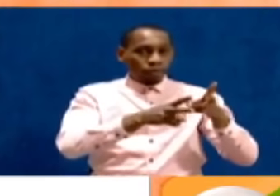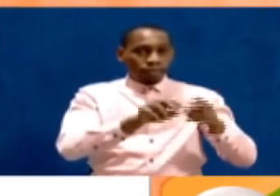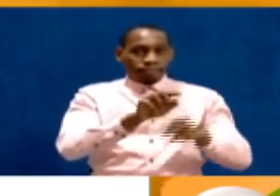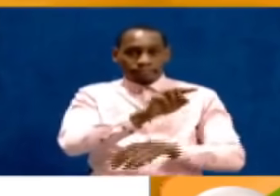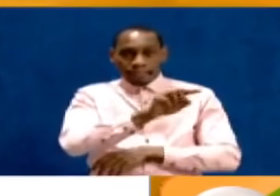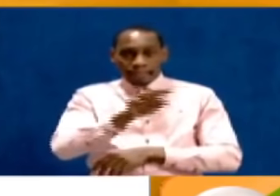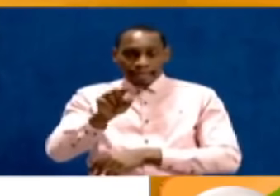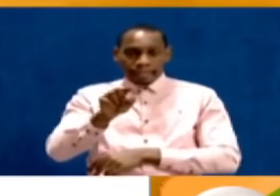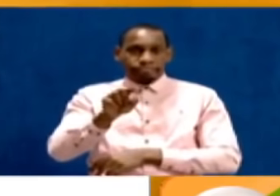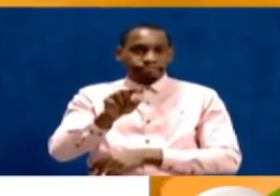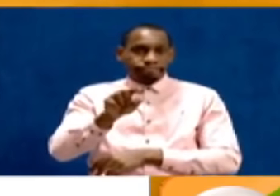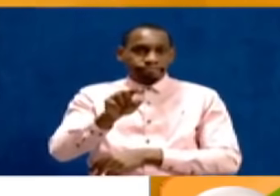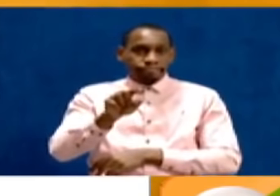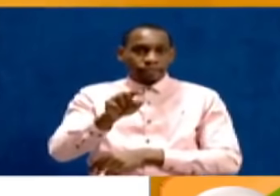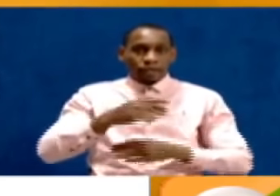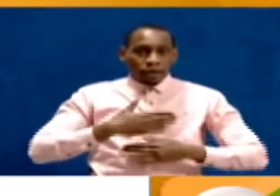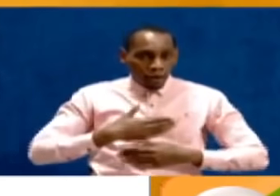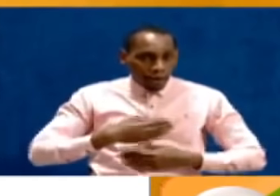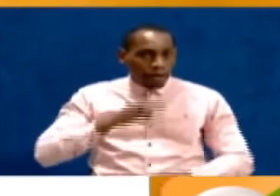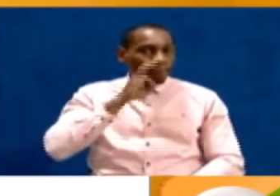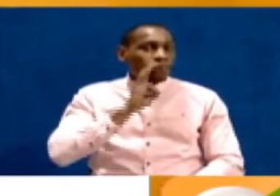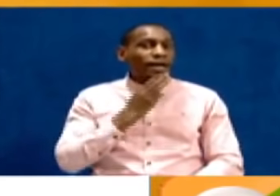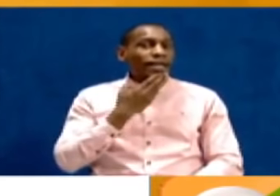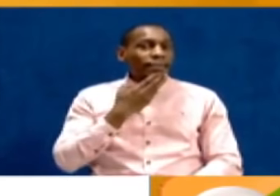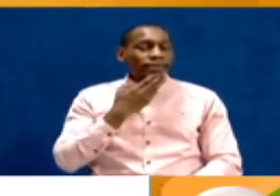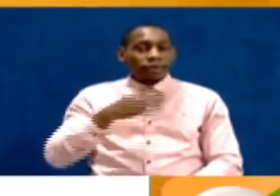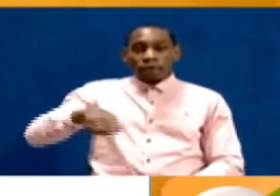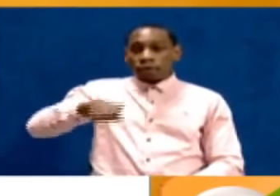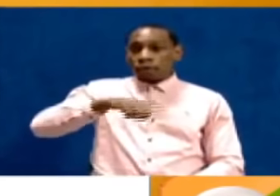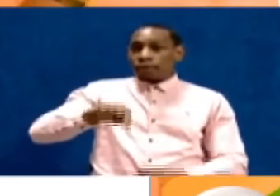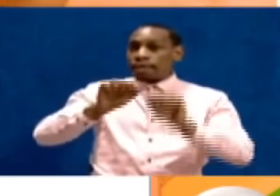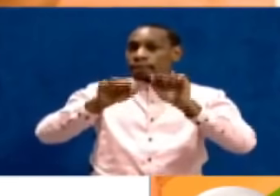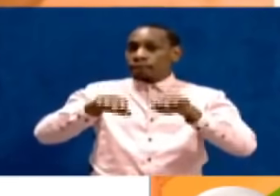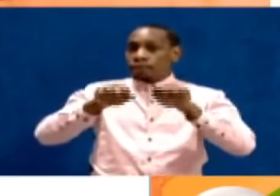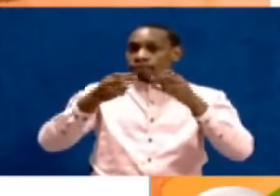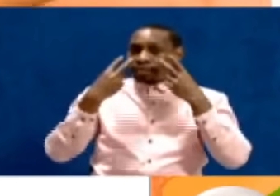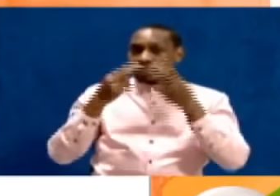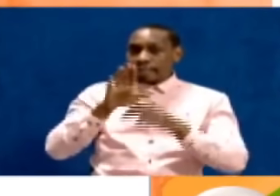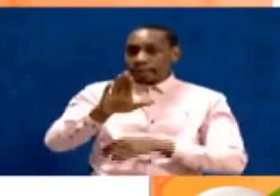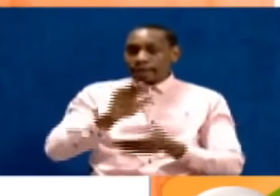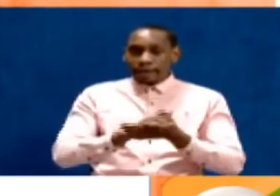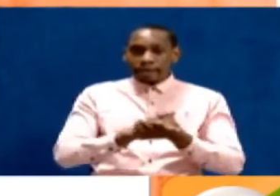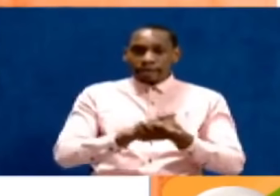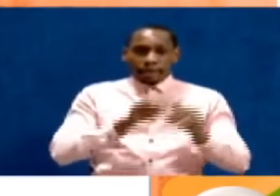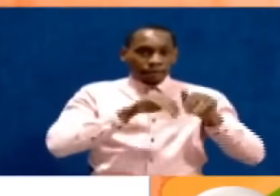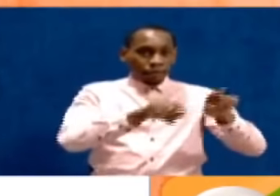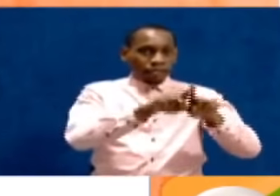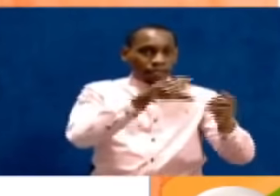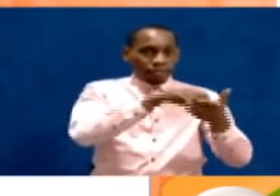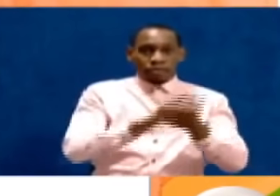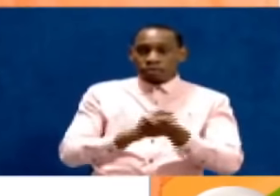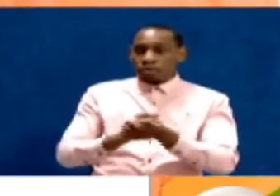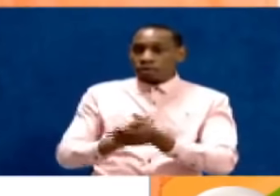2022 dash of Honorable Musalia Mudavadi? Are we likely to see you follow that? God